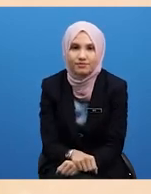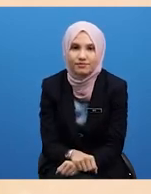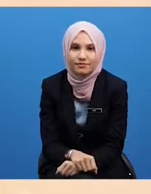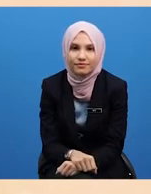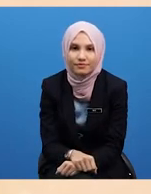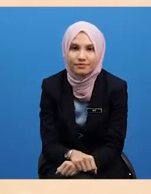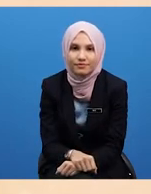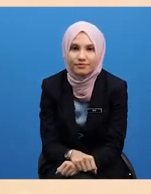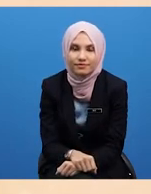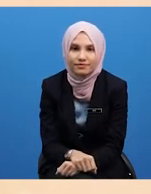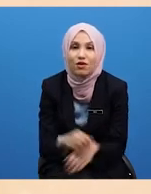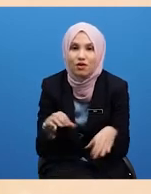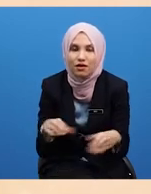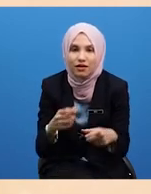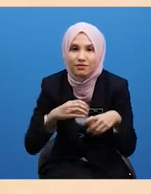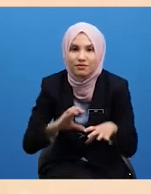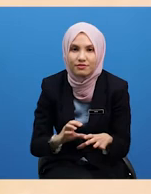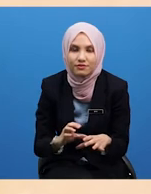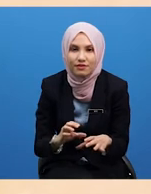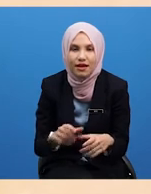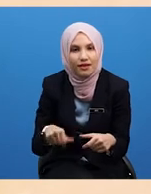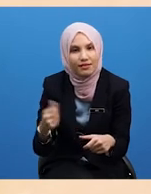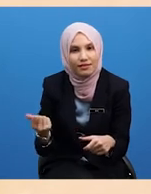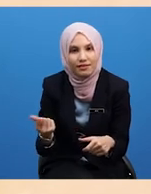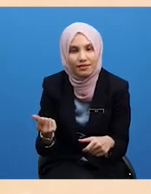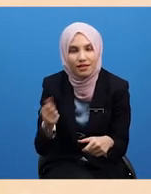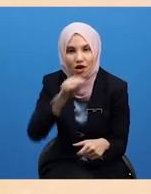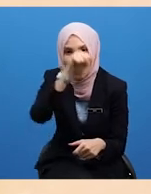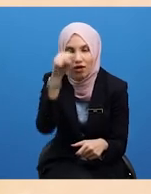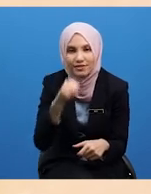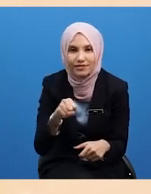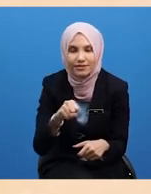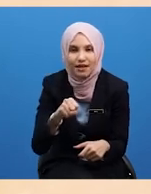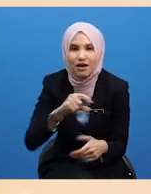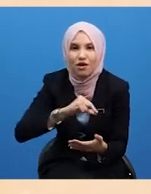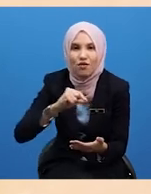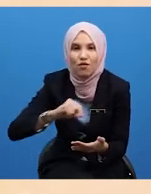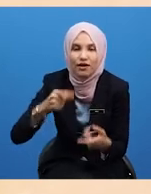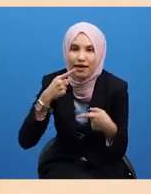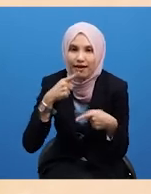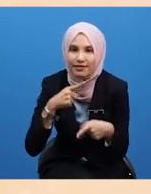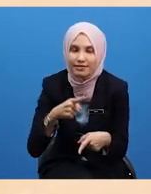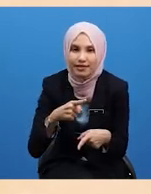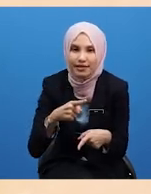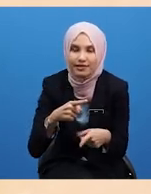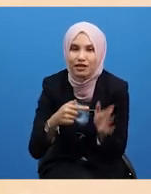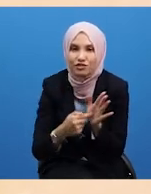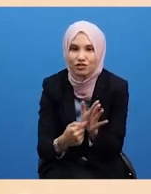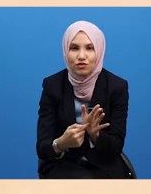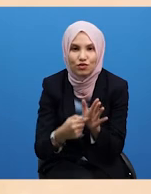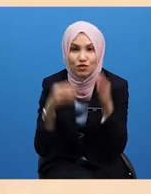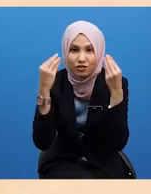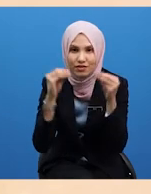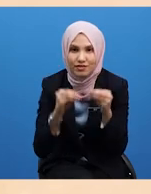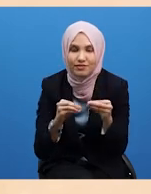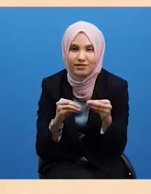Would you like to try out another question? Write your answer and show it to your teacher, or you